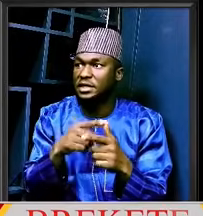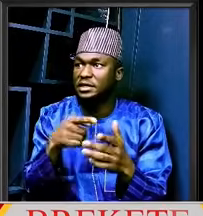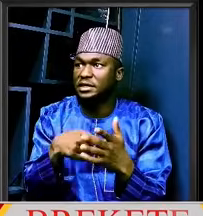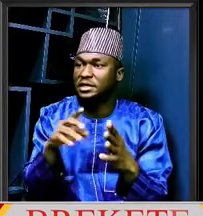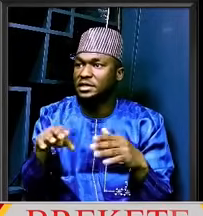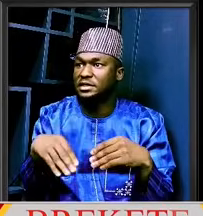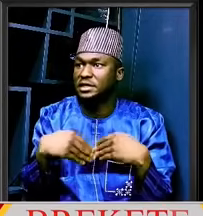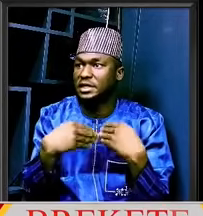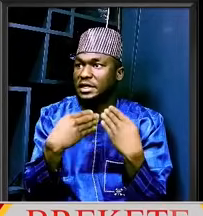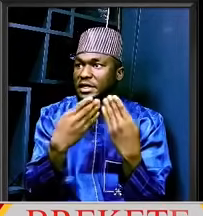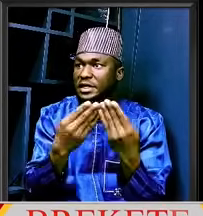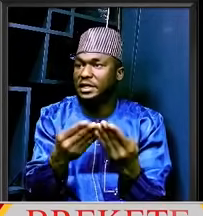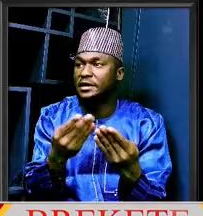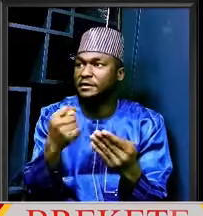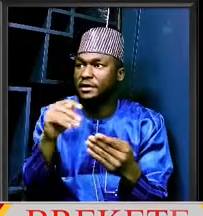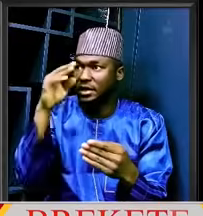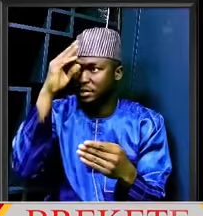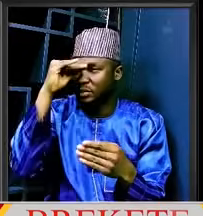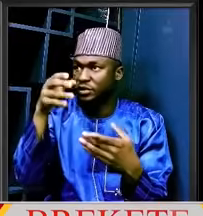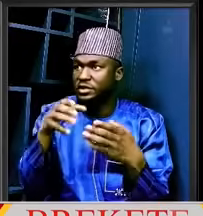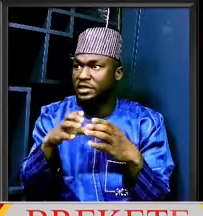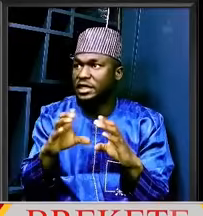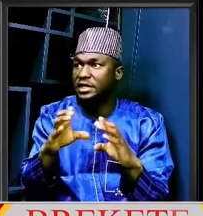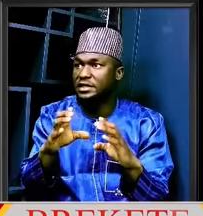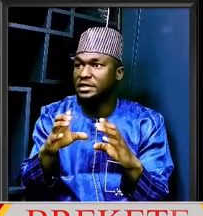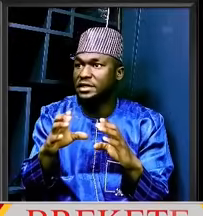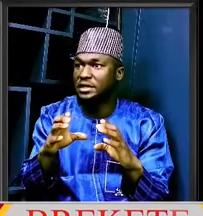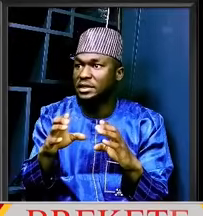say, okay, this thing they work. Now miss them, miss him.